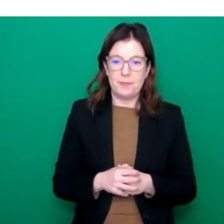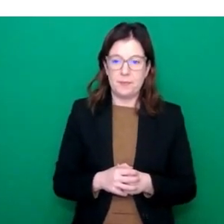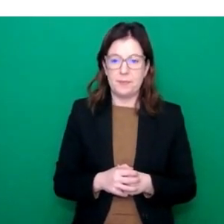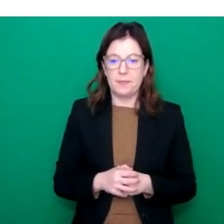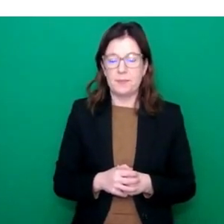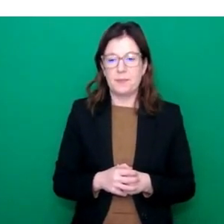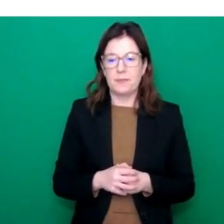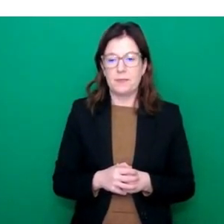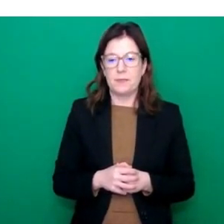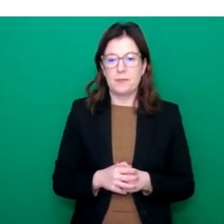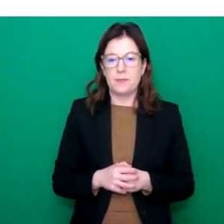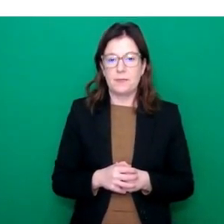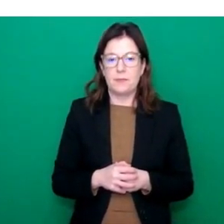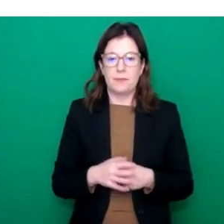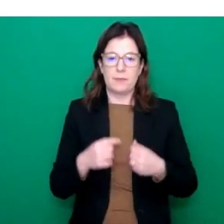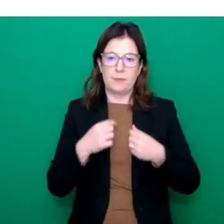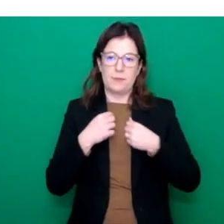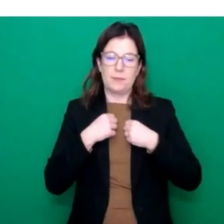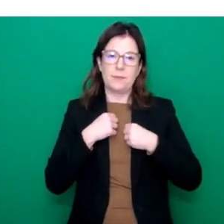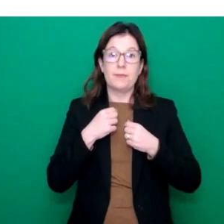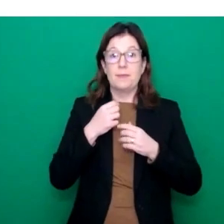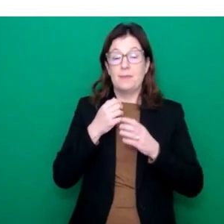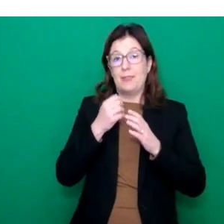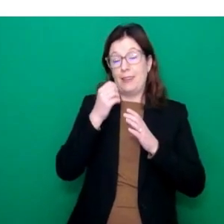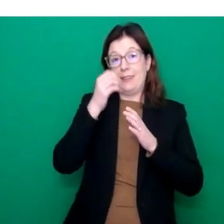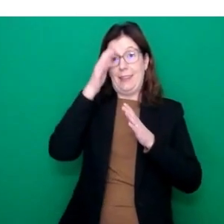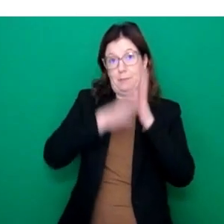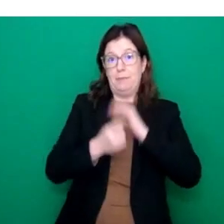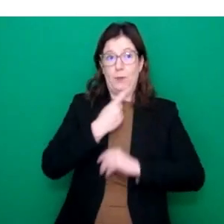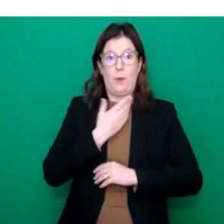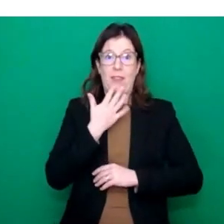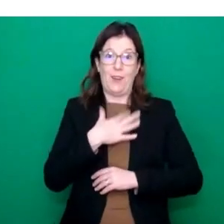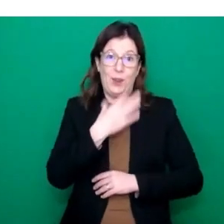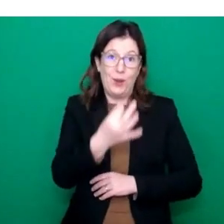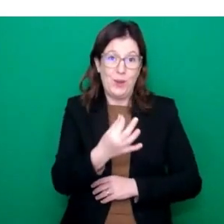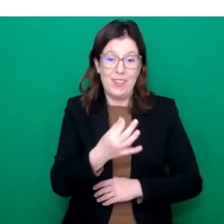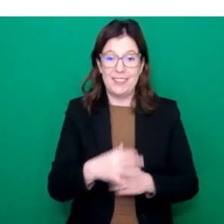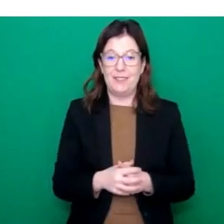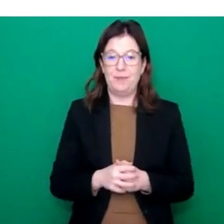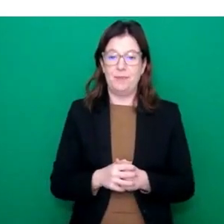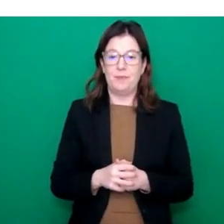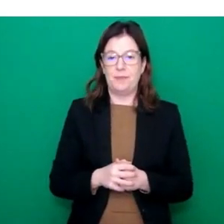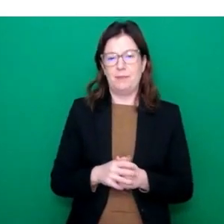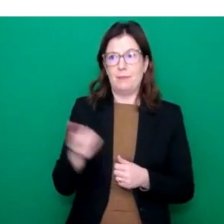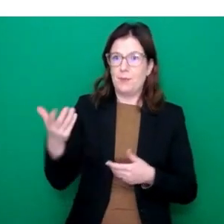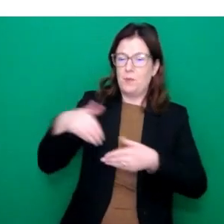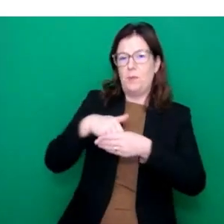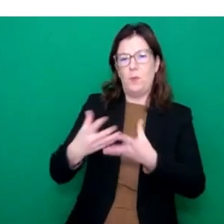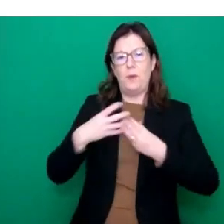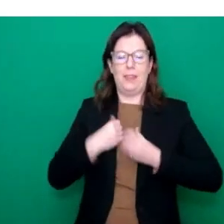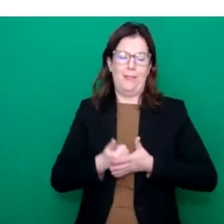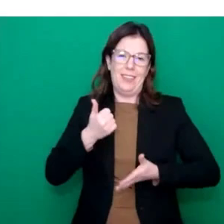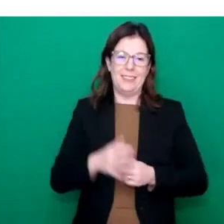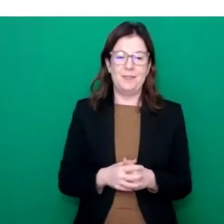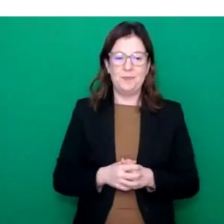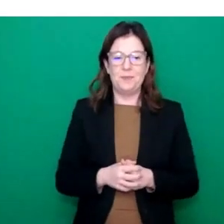By experience. It's a pleasure to be here and thank you for the invitation. Thank you, Margo. It's great you could join us.